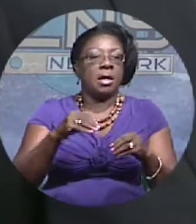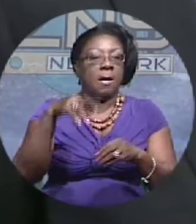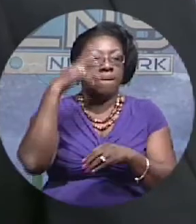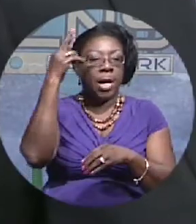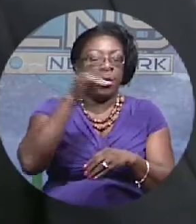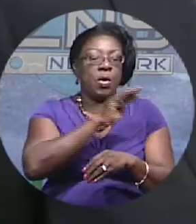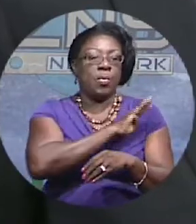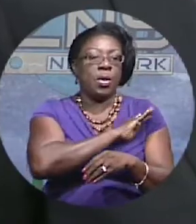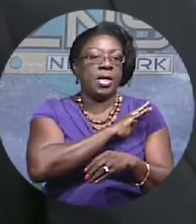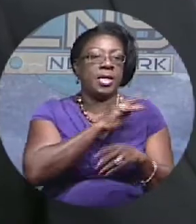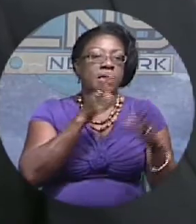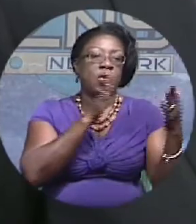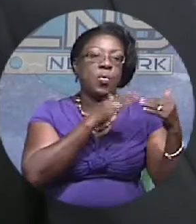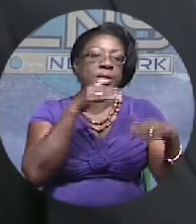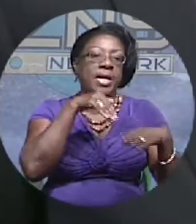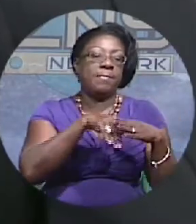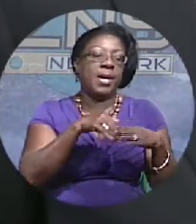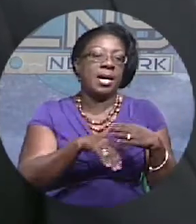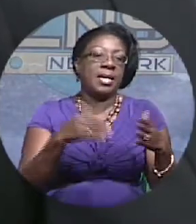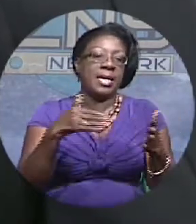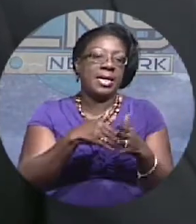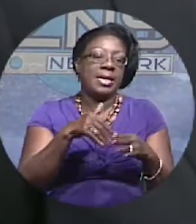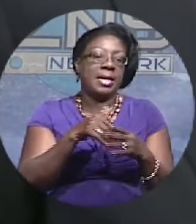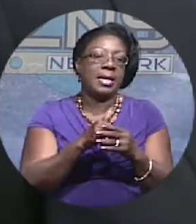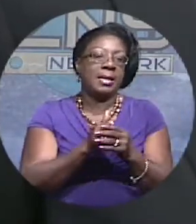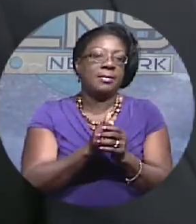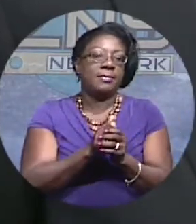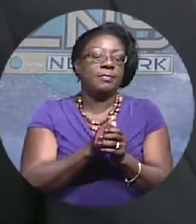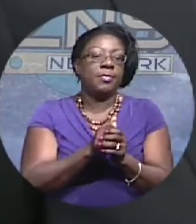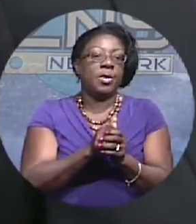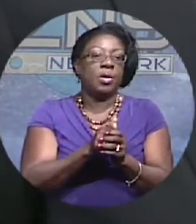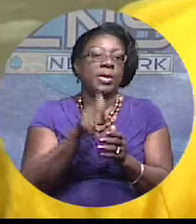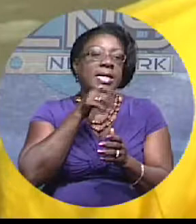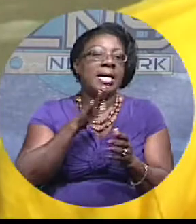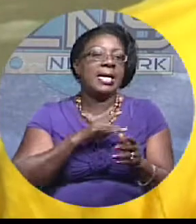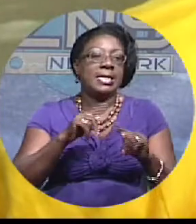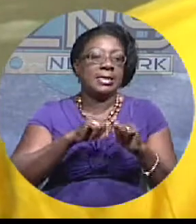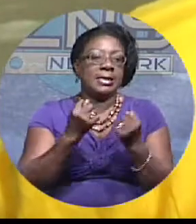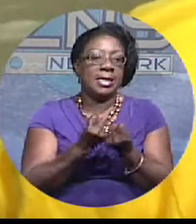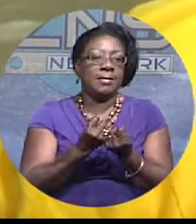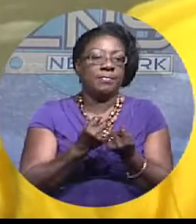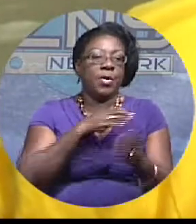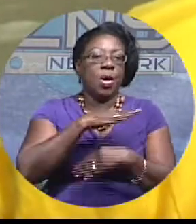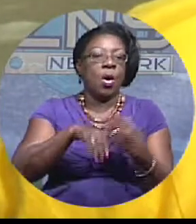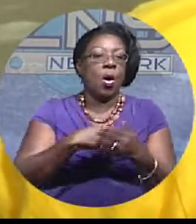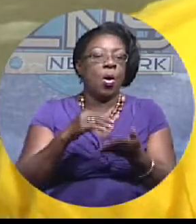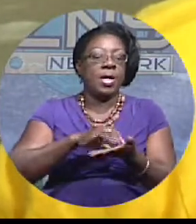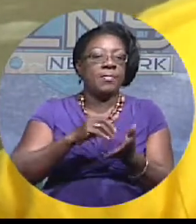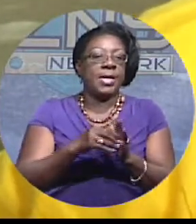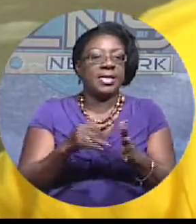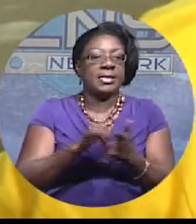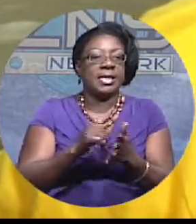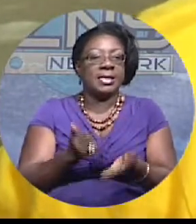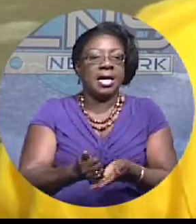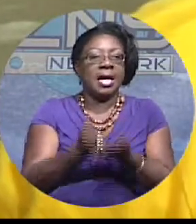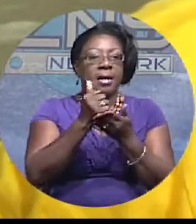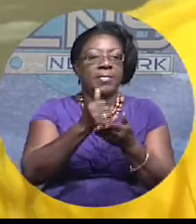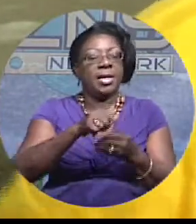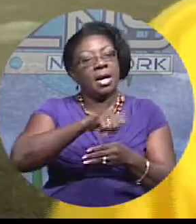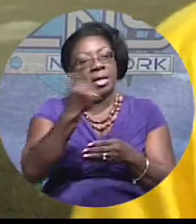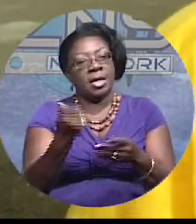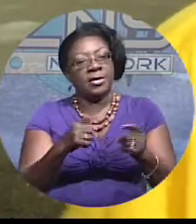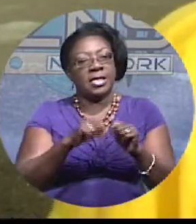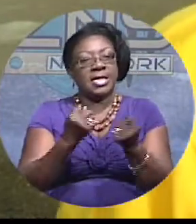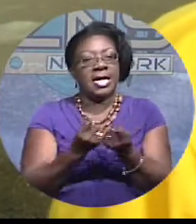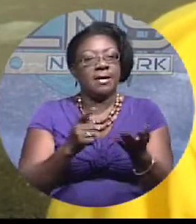hoping to get back to dance this year with the Sigma Brackets. All it means is that, I'm just here helping another team, and